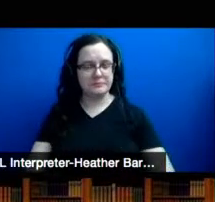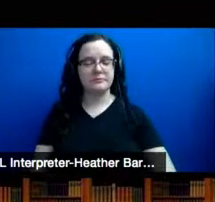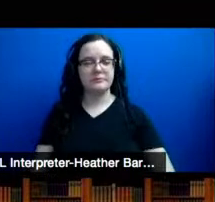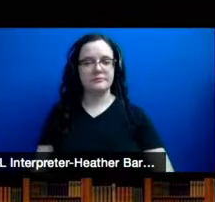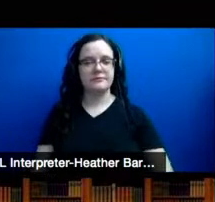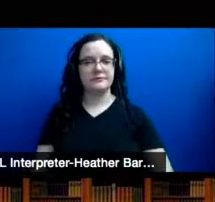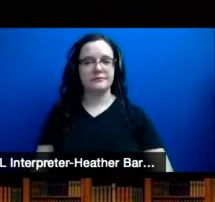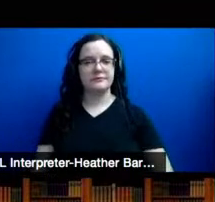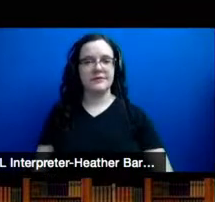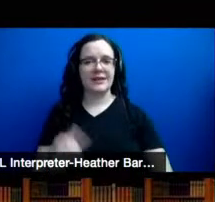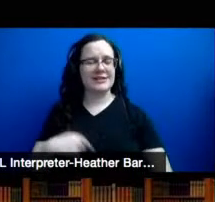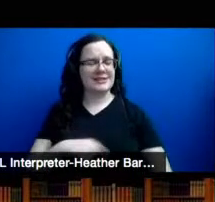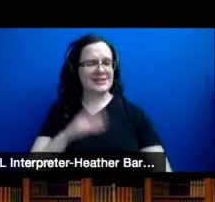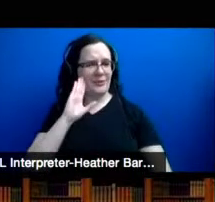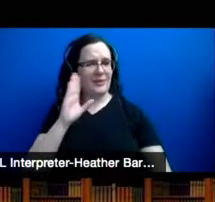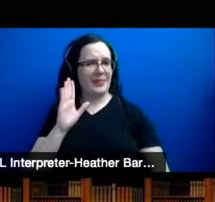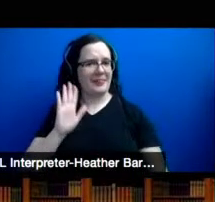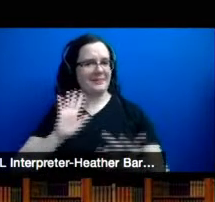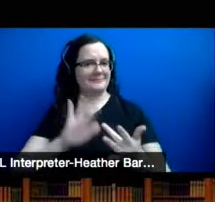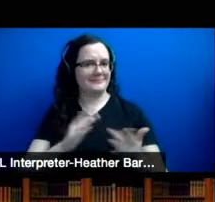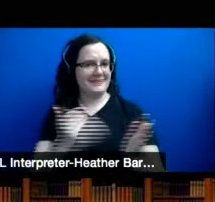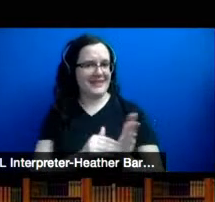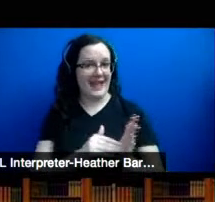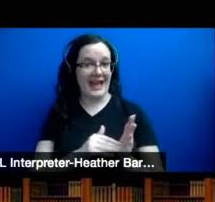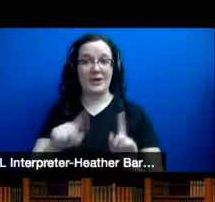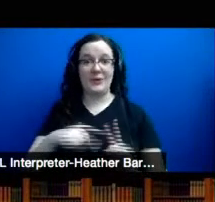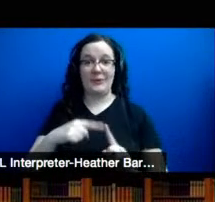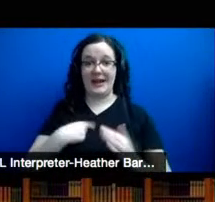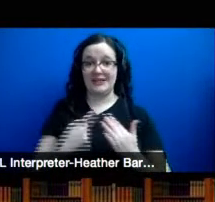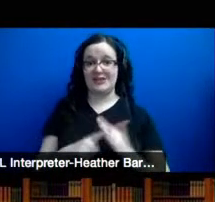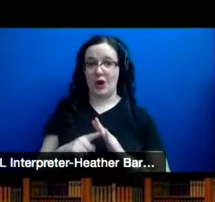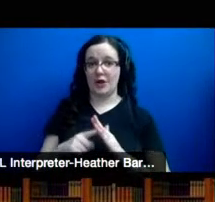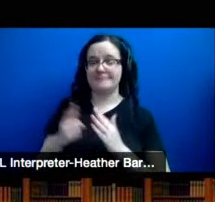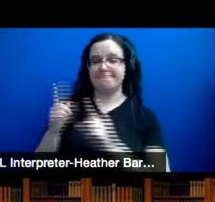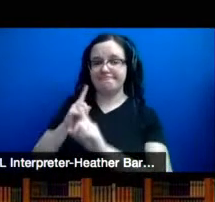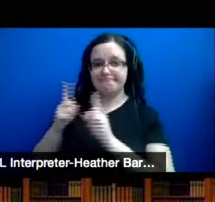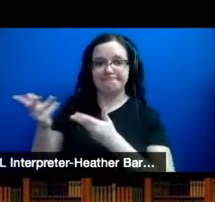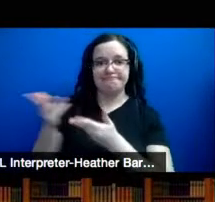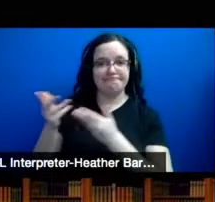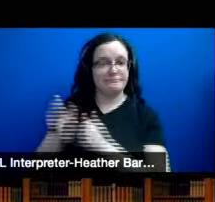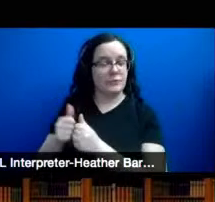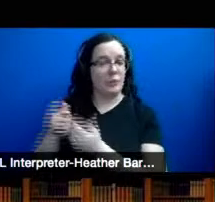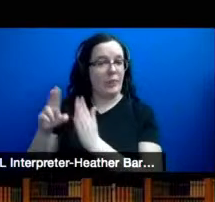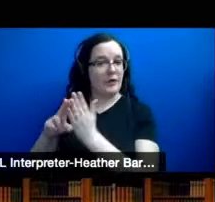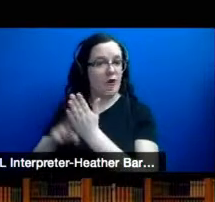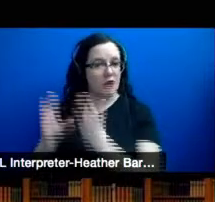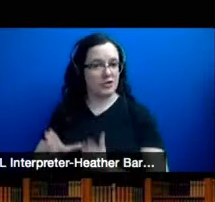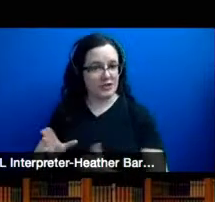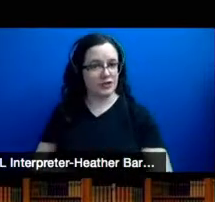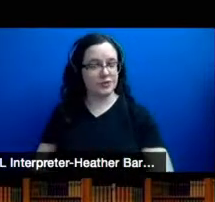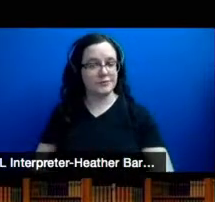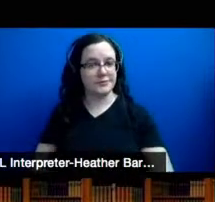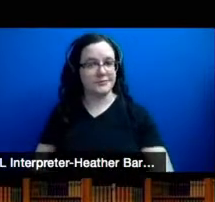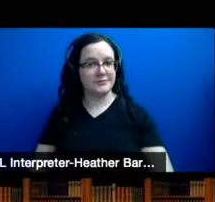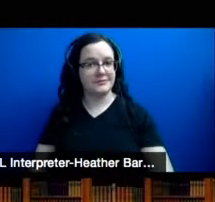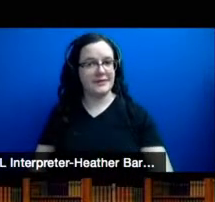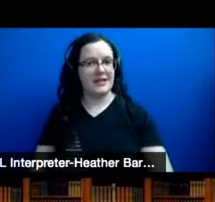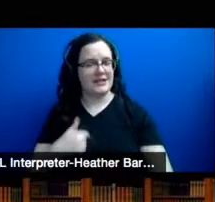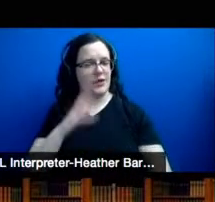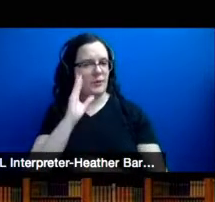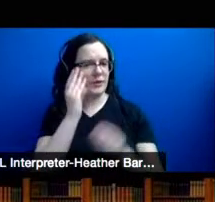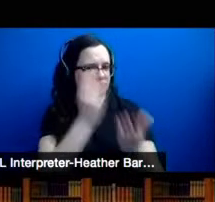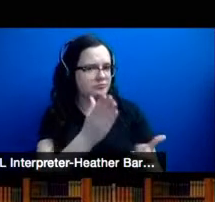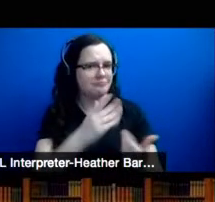We'll be back in touch as soon as I start having those discussions with the contractor, and can keep you and the town board